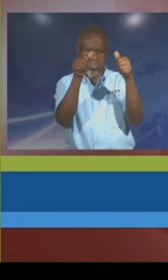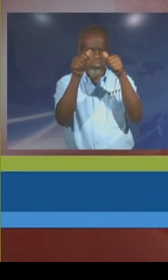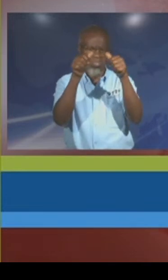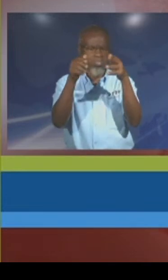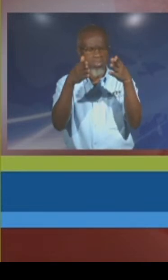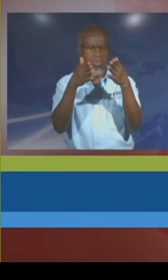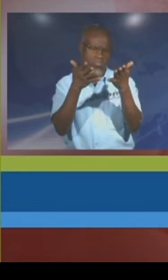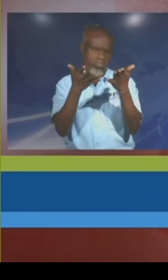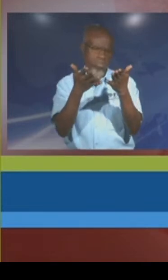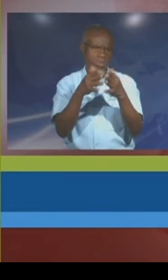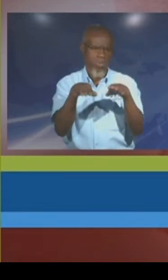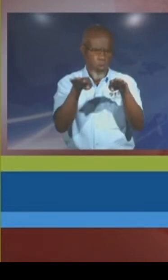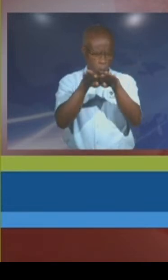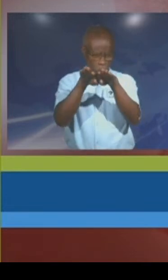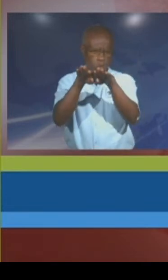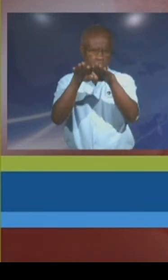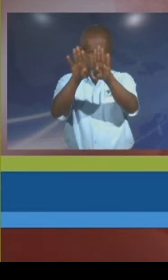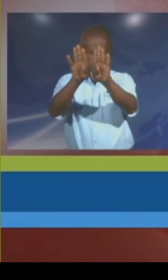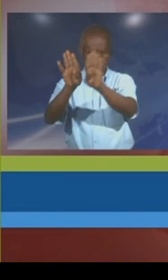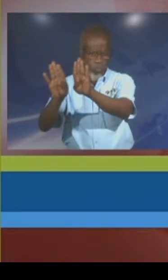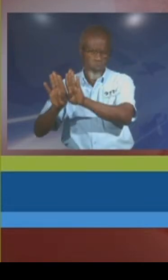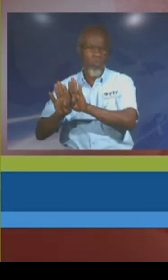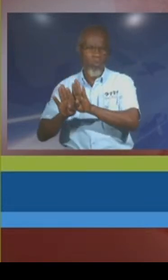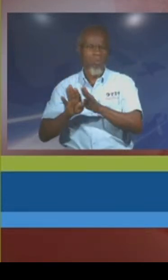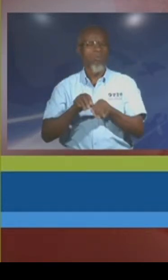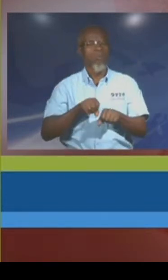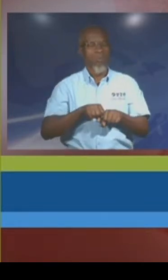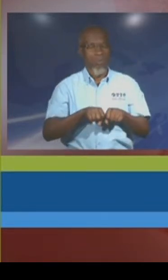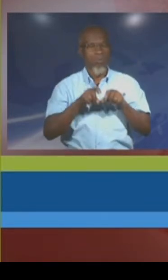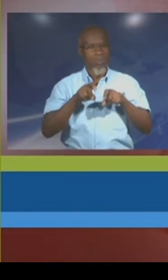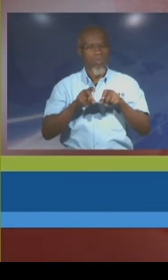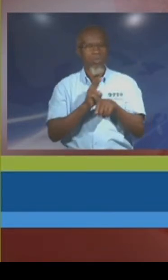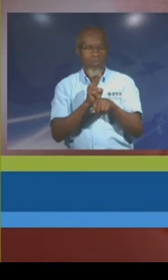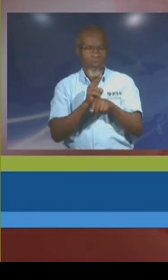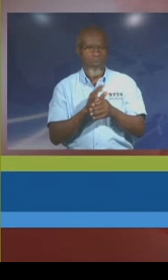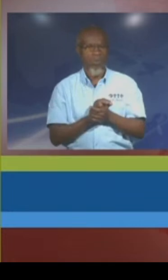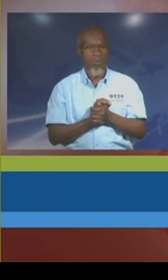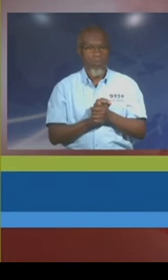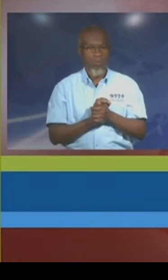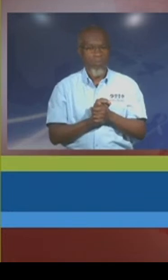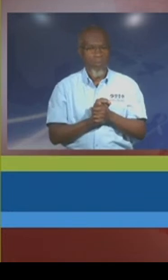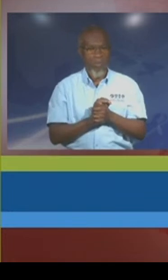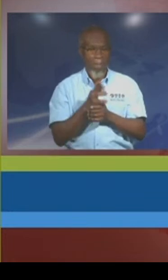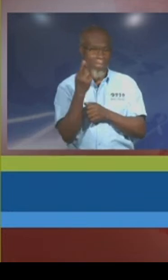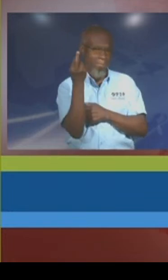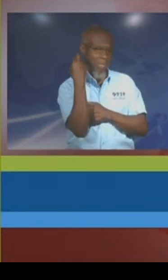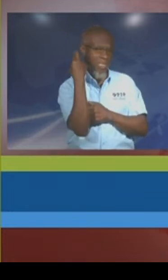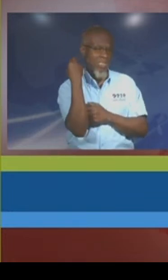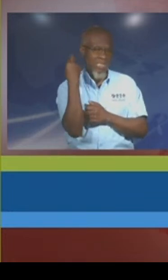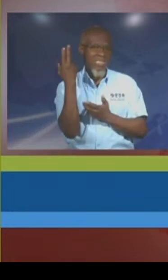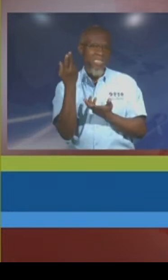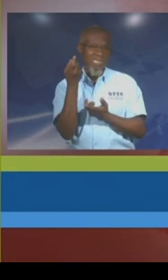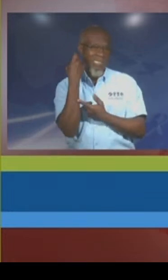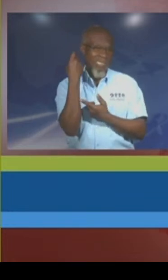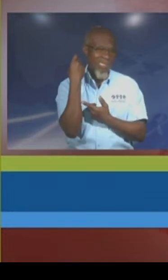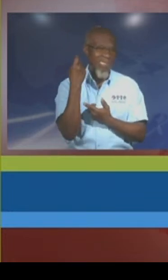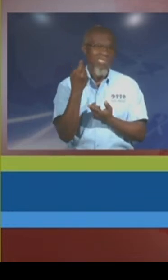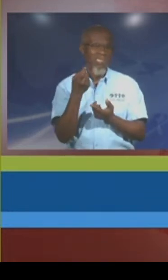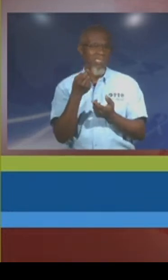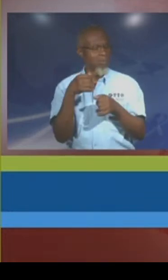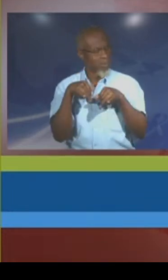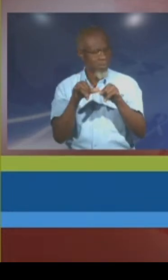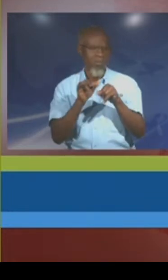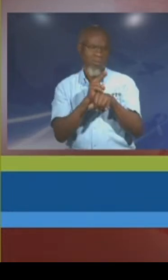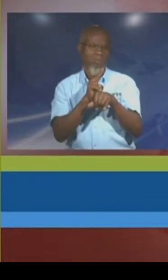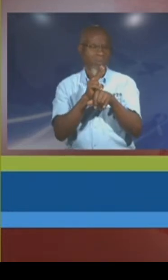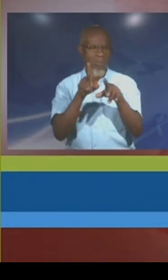crowded transportation hubs, buses, taxis, maxis, bus terminals are high-risk environments. Buildings with high concentrations